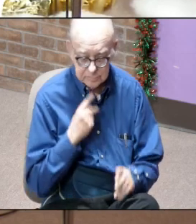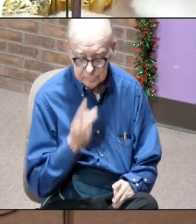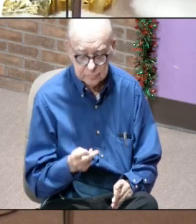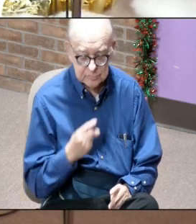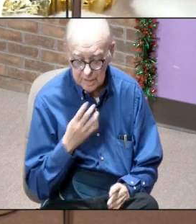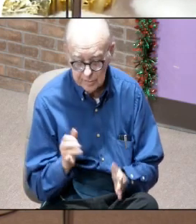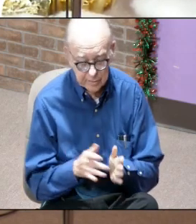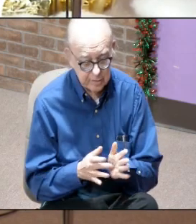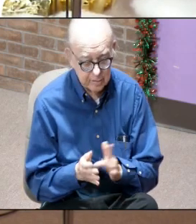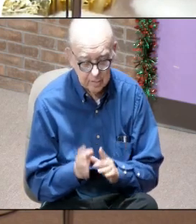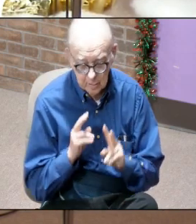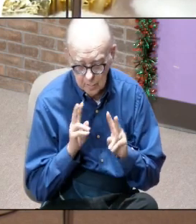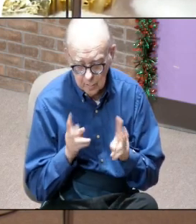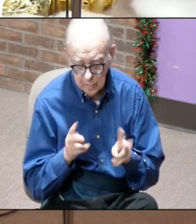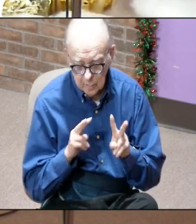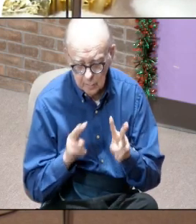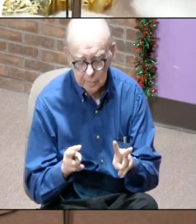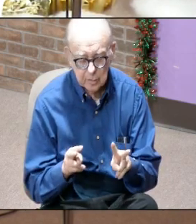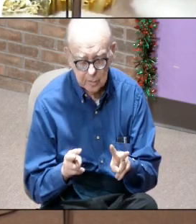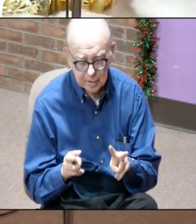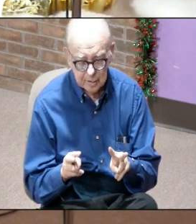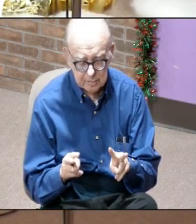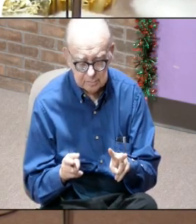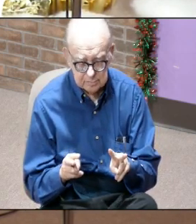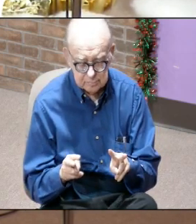that's Jesus. But when you look at the